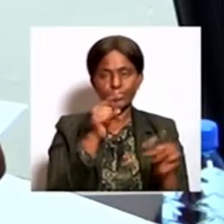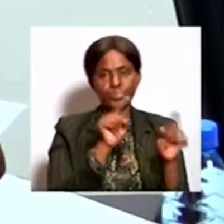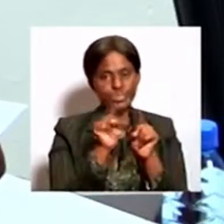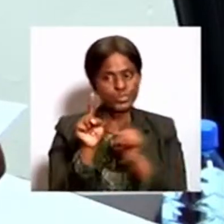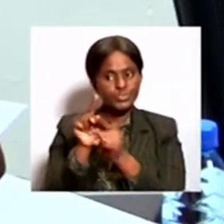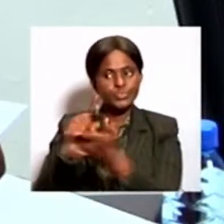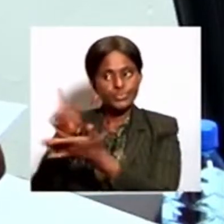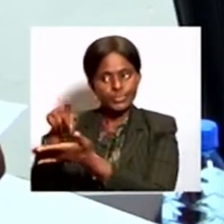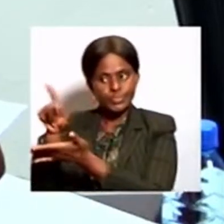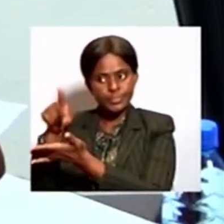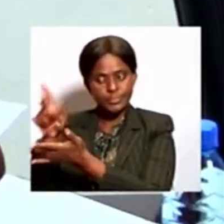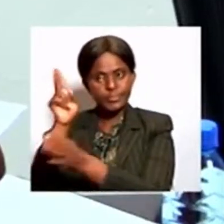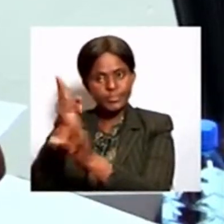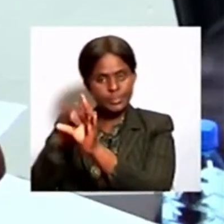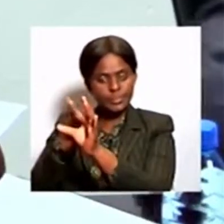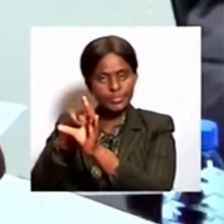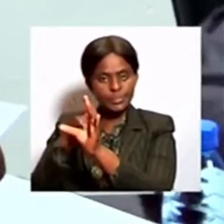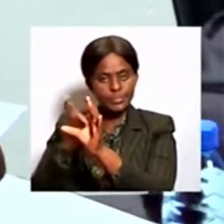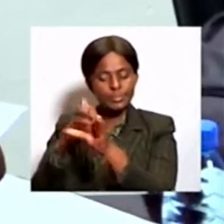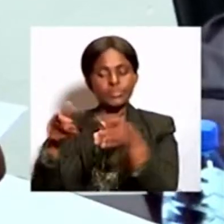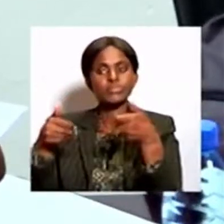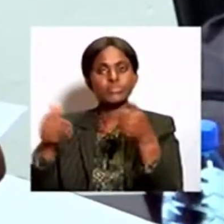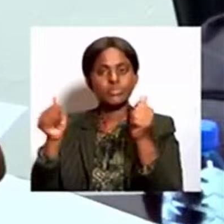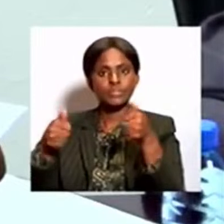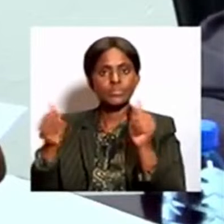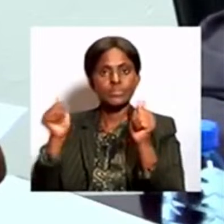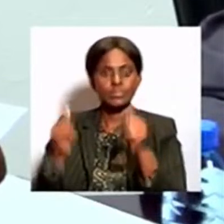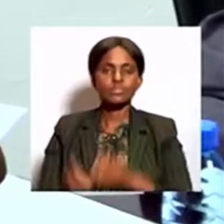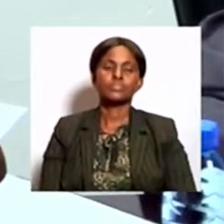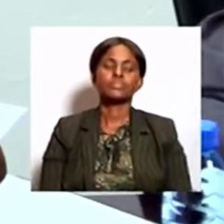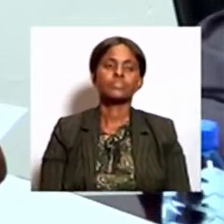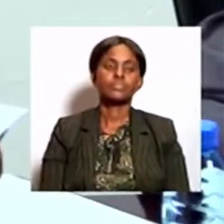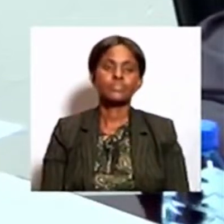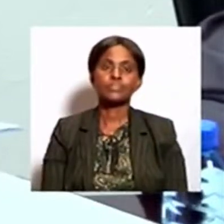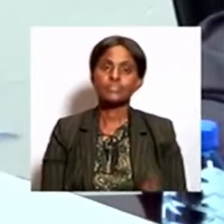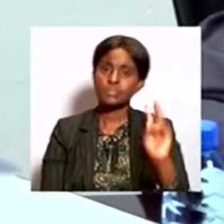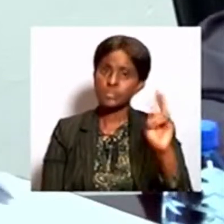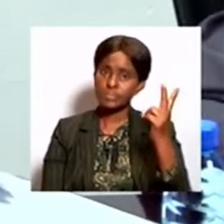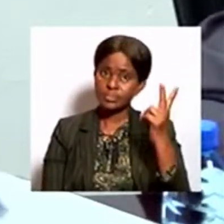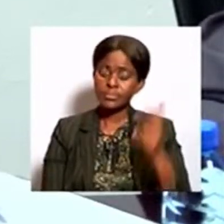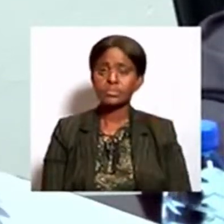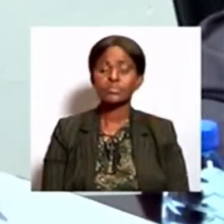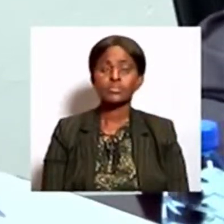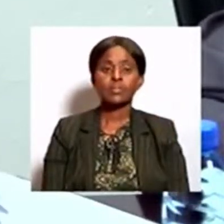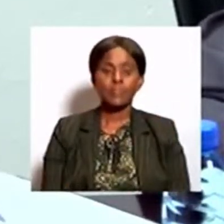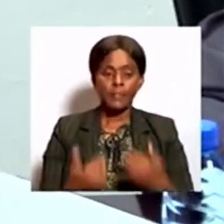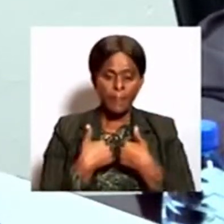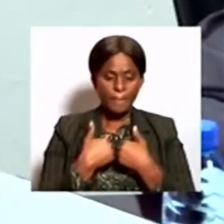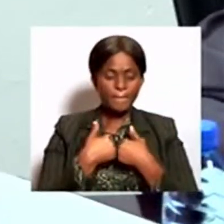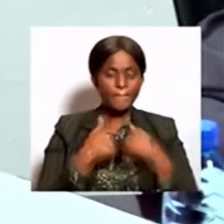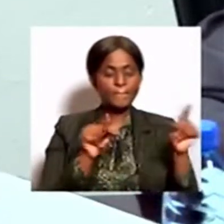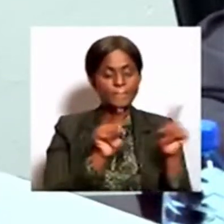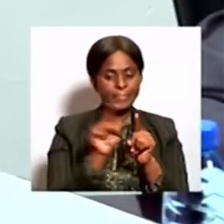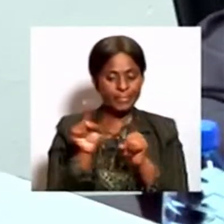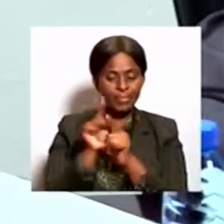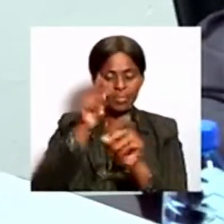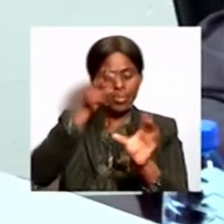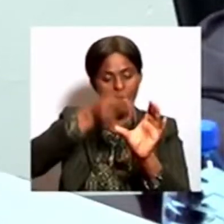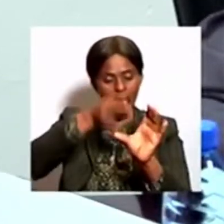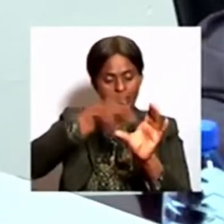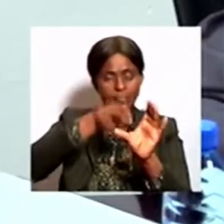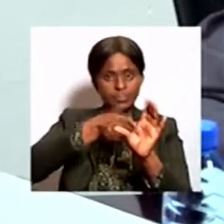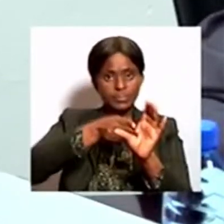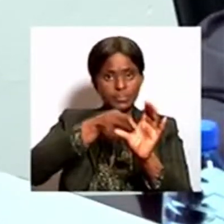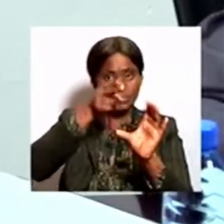paid fuel allowances. Second, there is also fuel drawn by